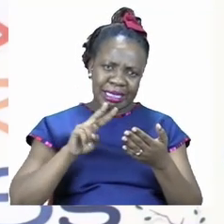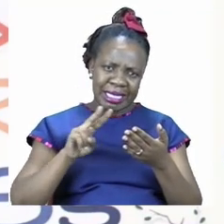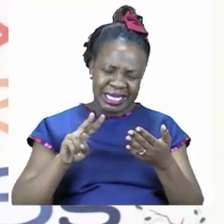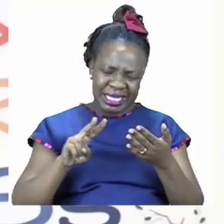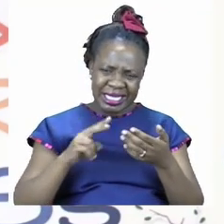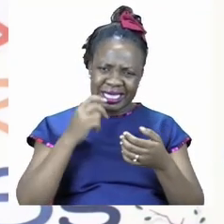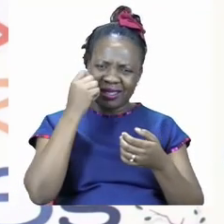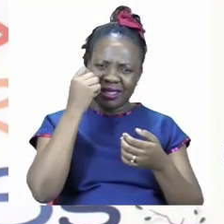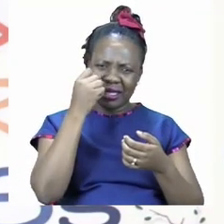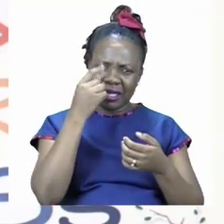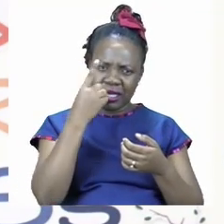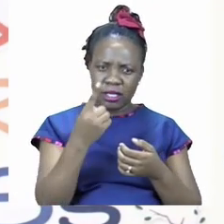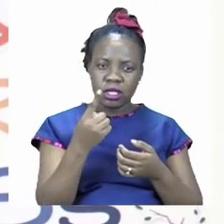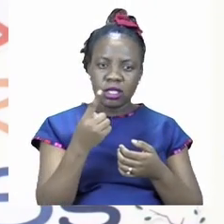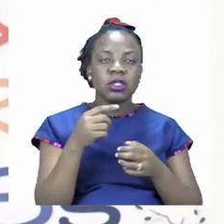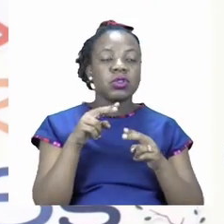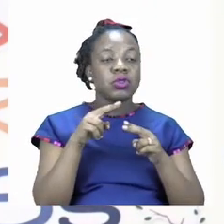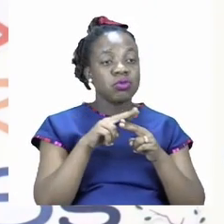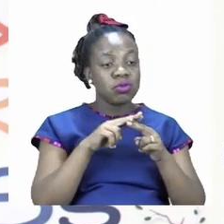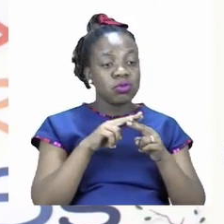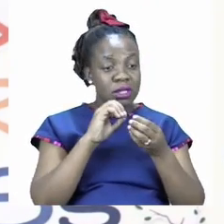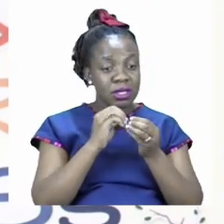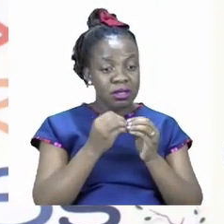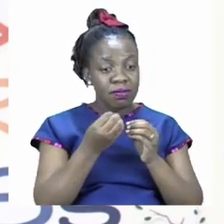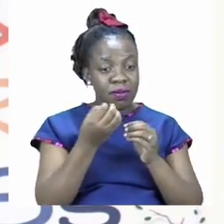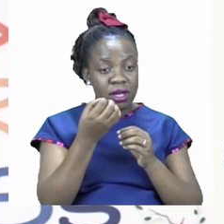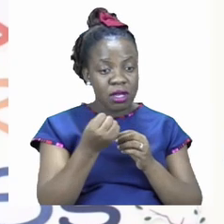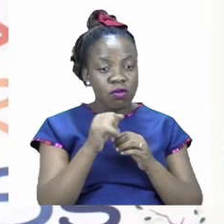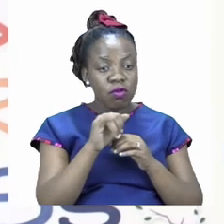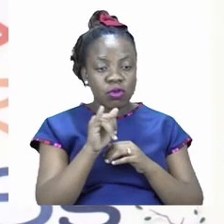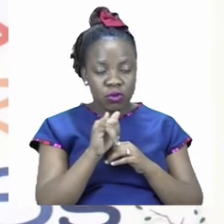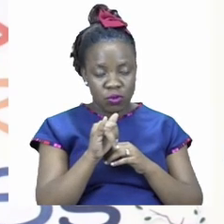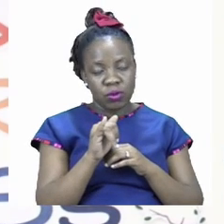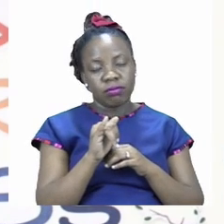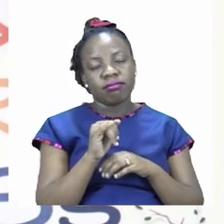numbers you've been given. I'll see you soon after the advert break.